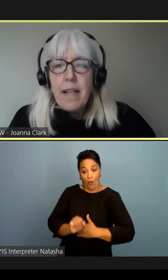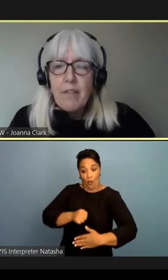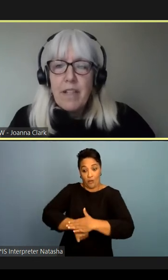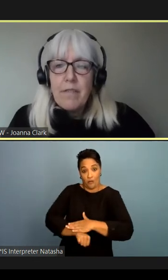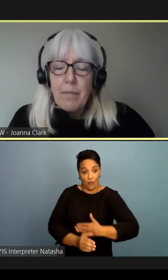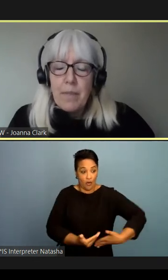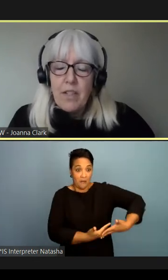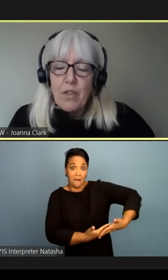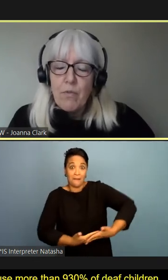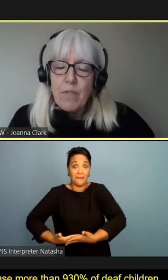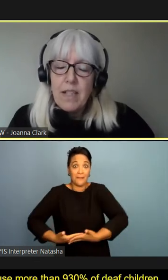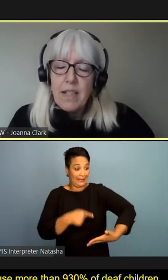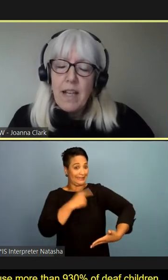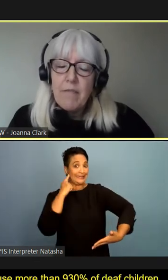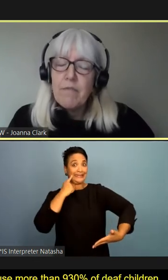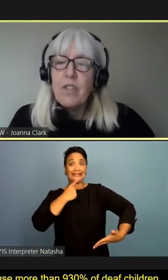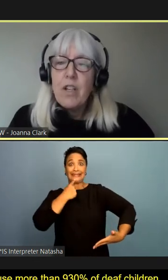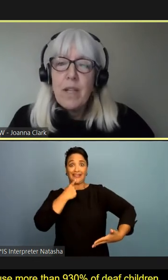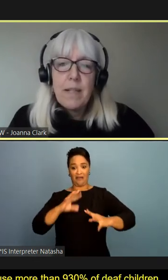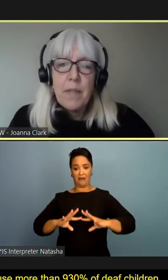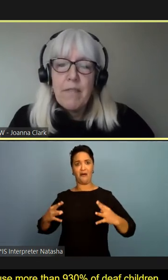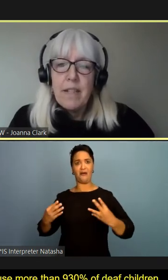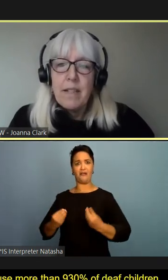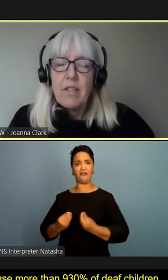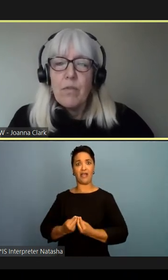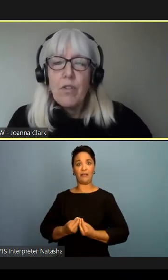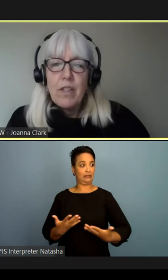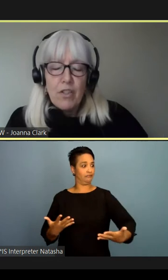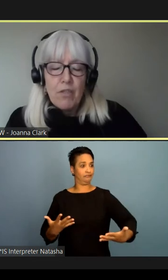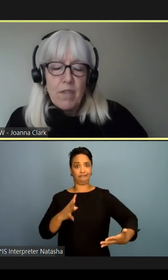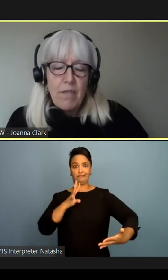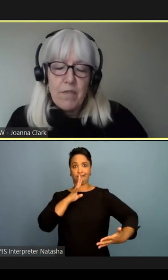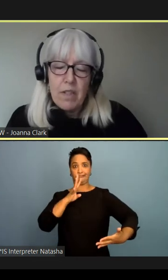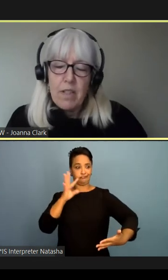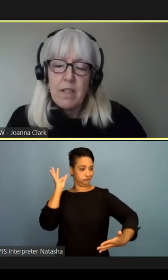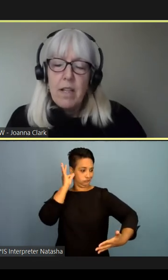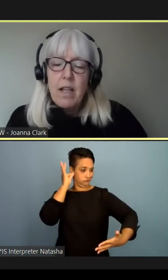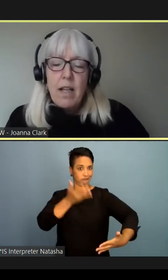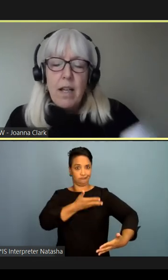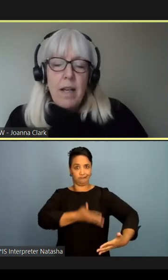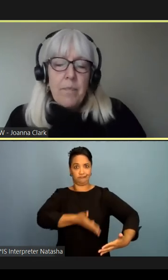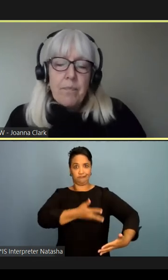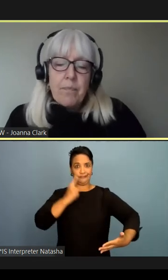in hearing families who really have no experience or knowledge of deafness.